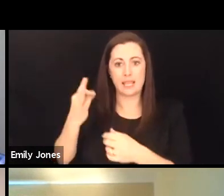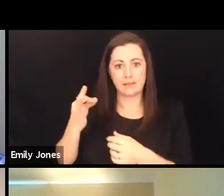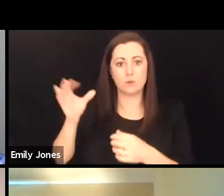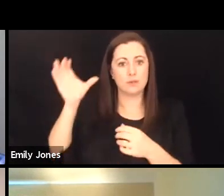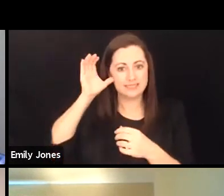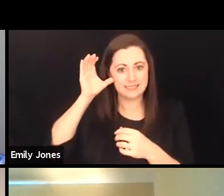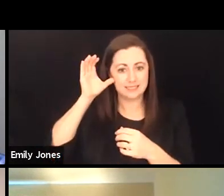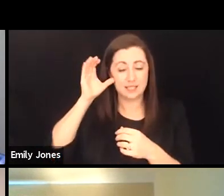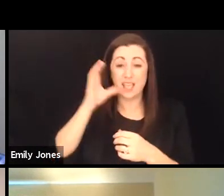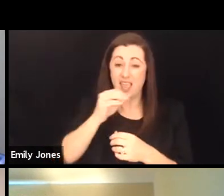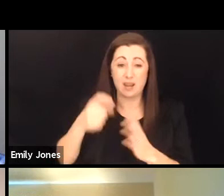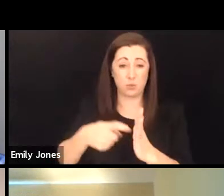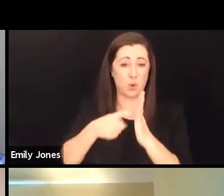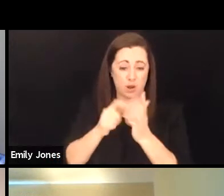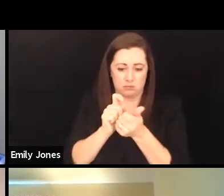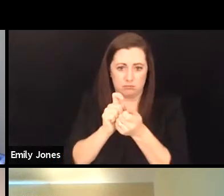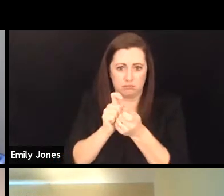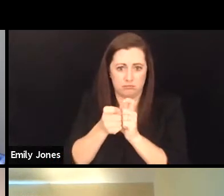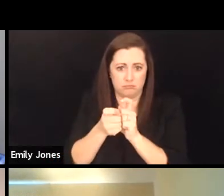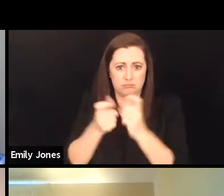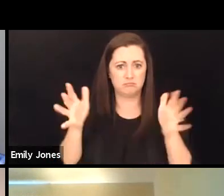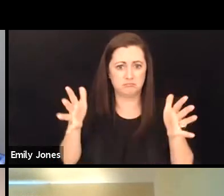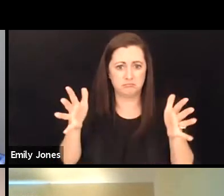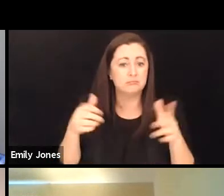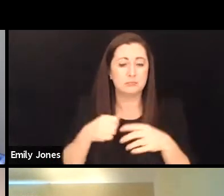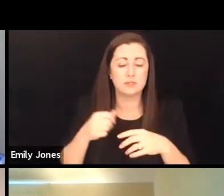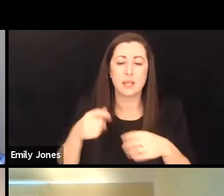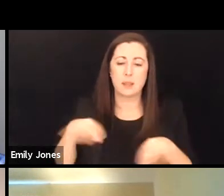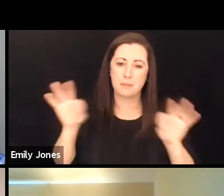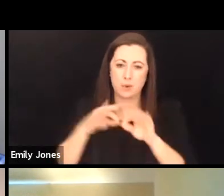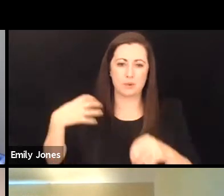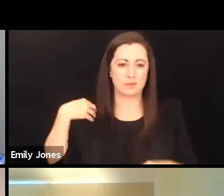minimal accommodations. So they do need to listen.